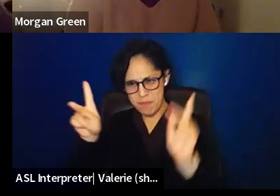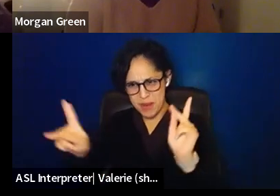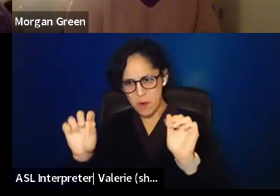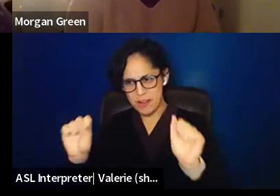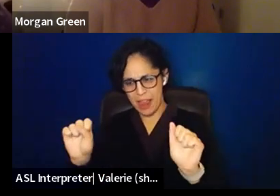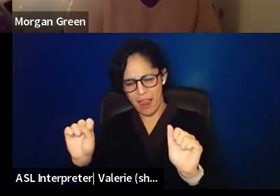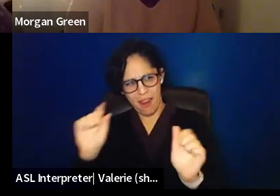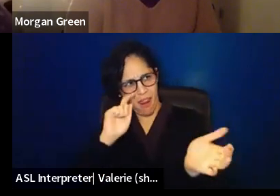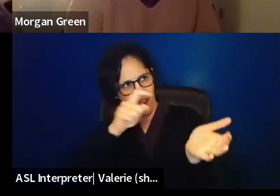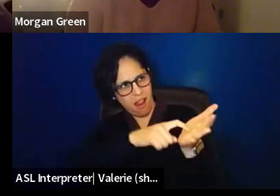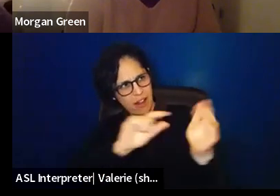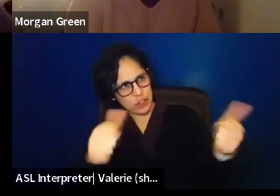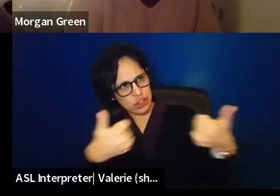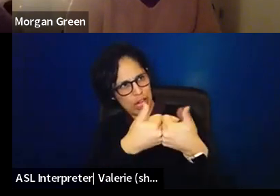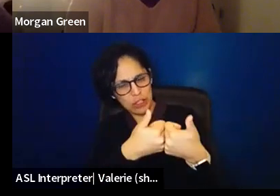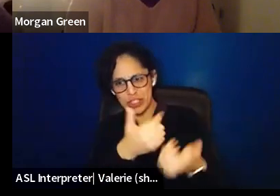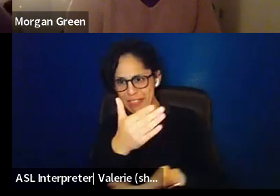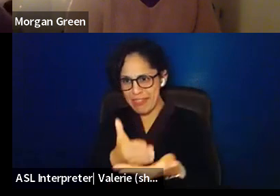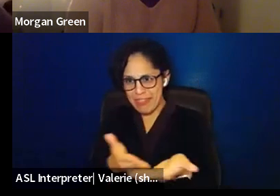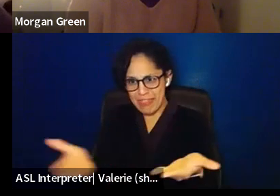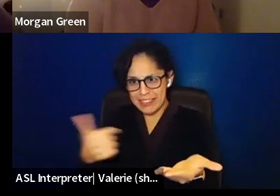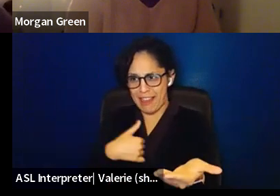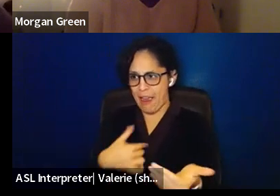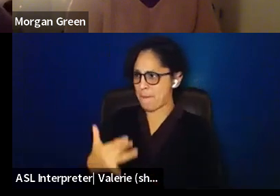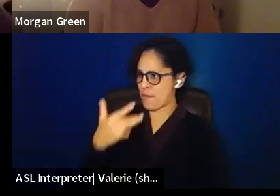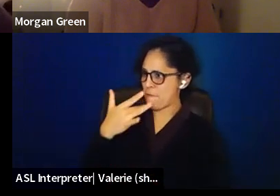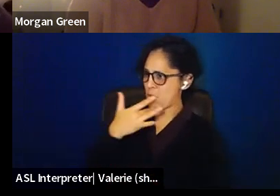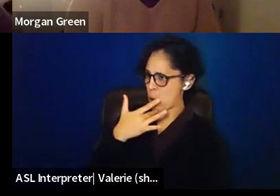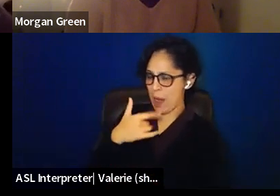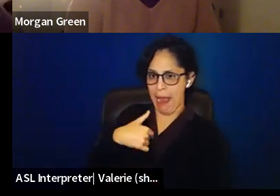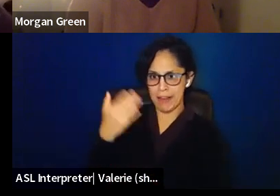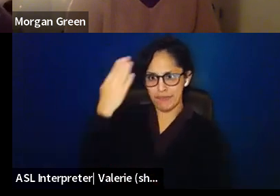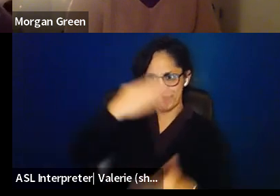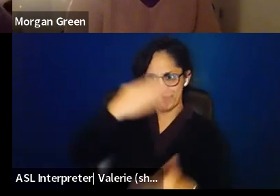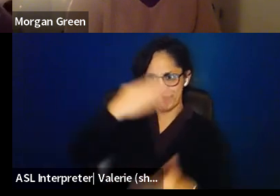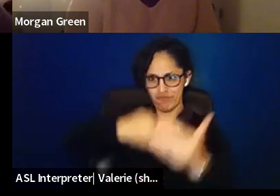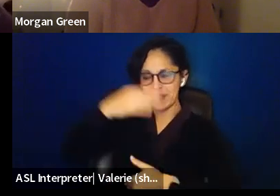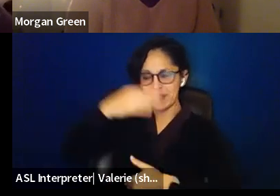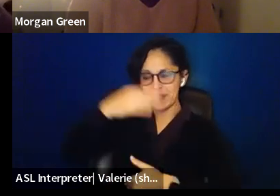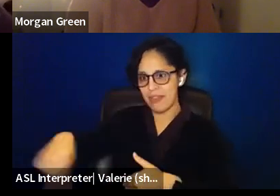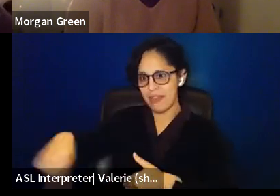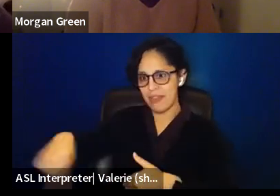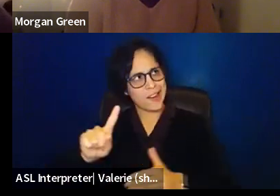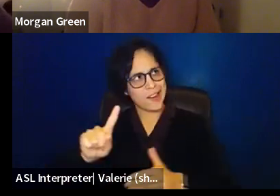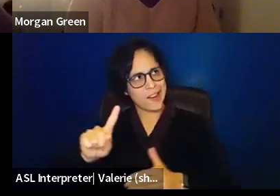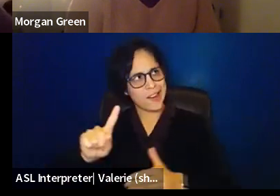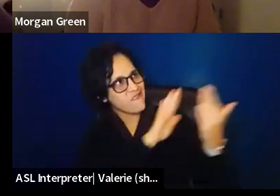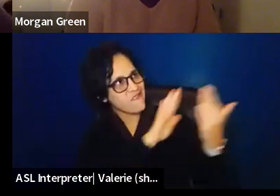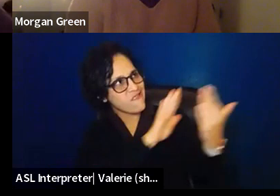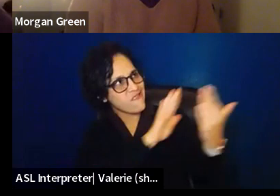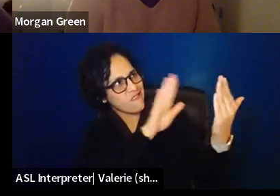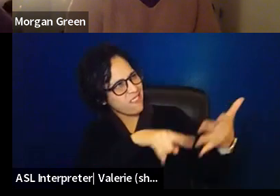sort of things I prefer in the context of a larger group of people that we actually